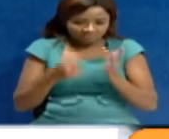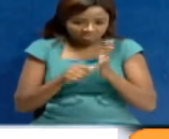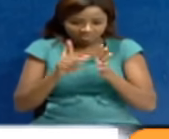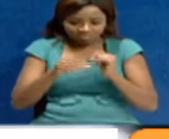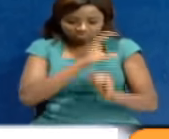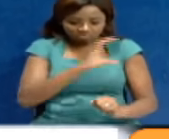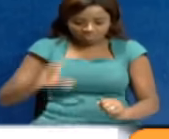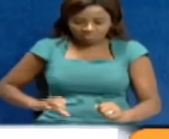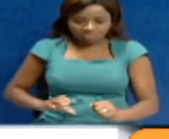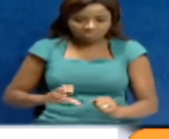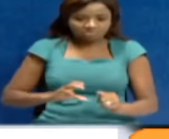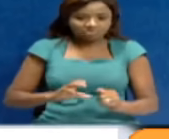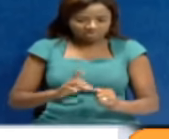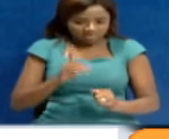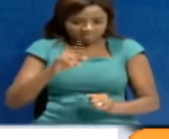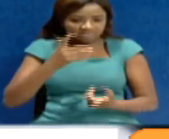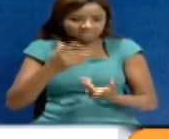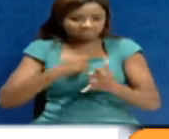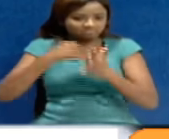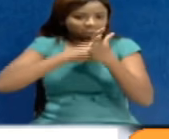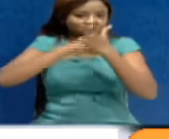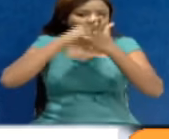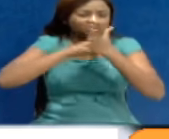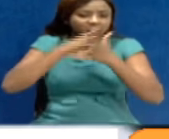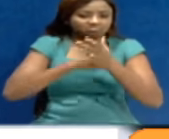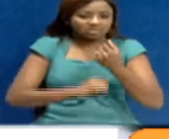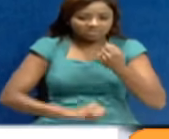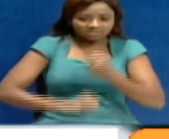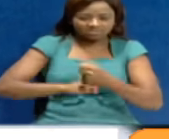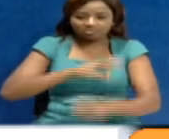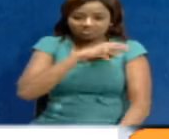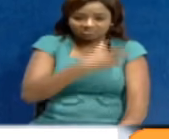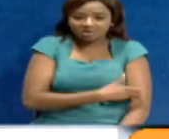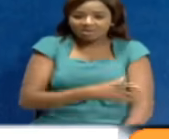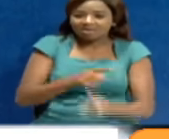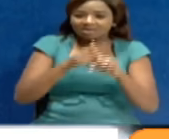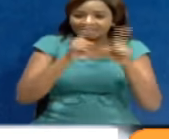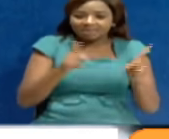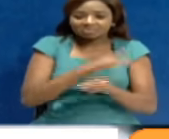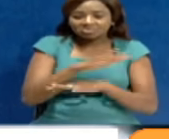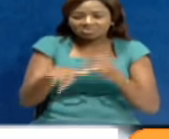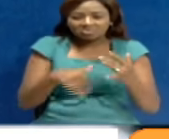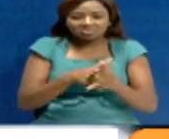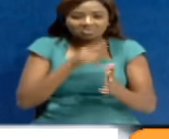to stand up and speak truth to power, but our commissions have been packed with the